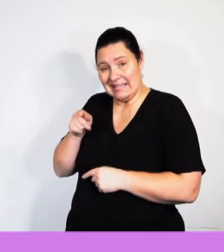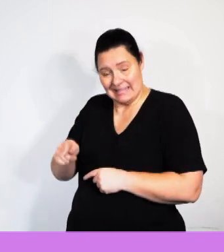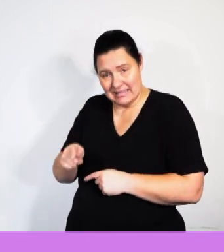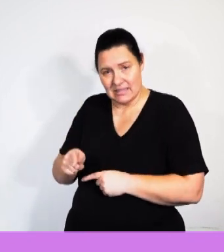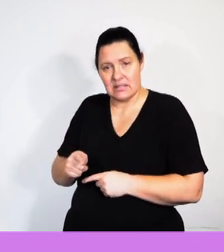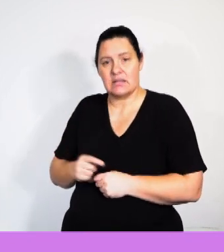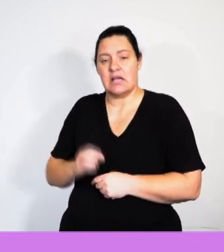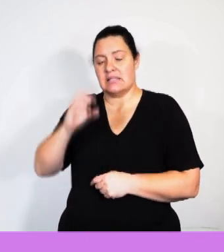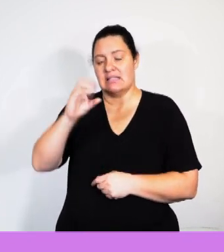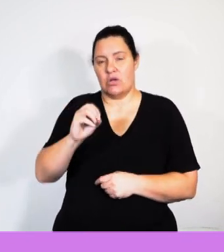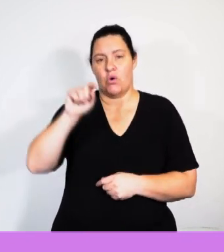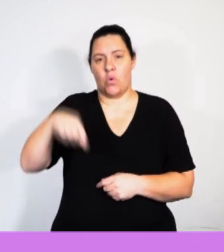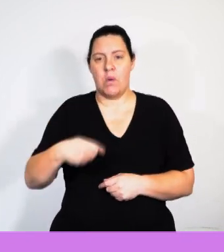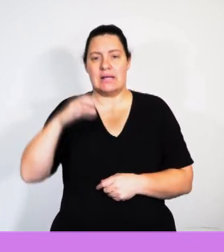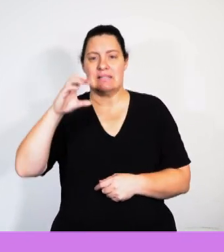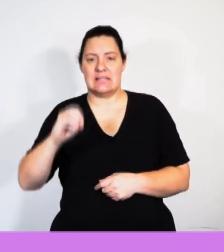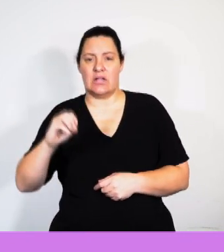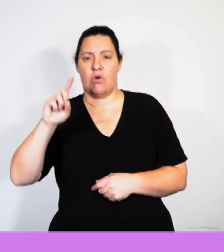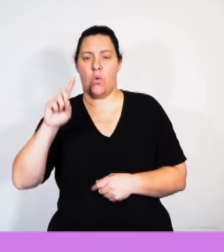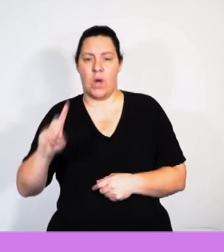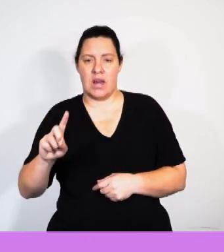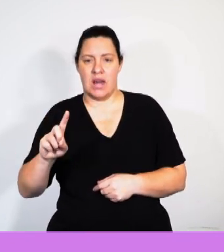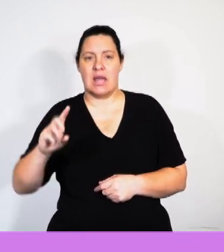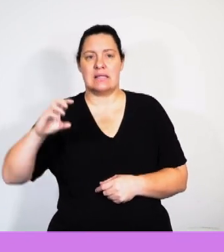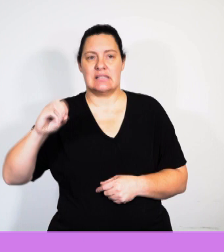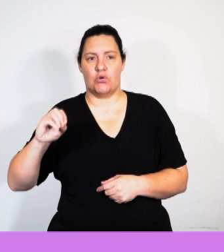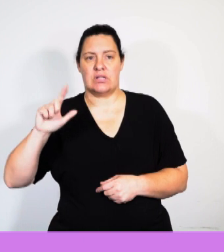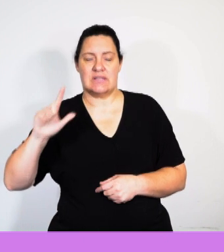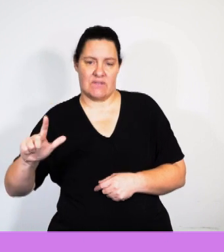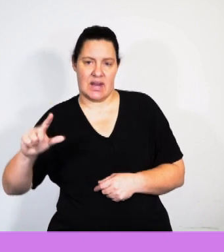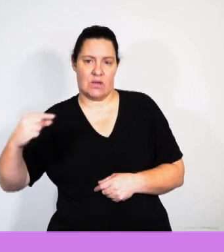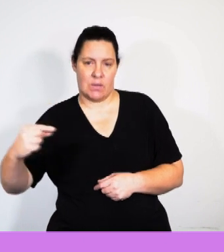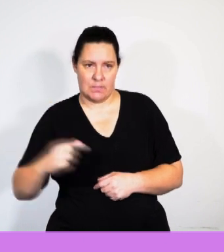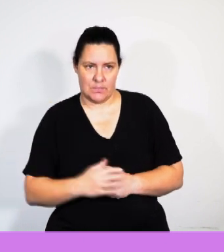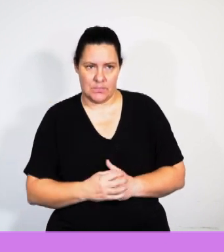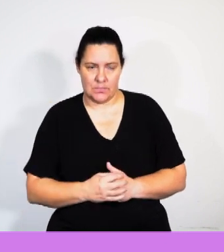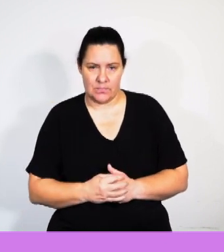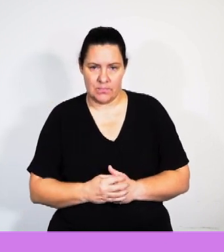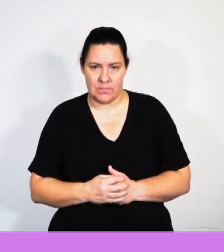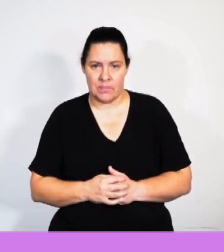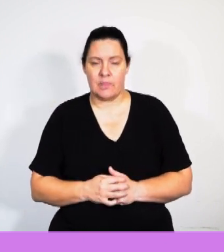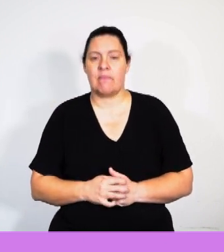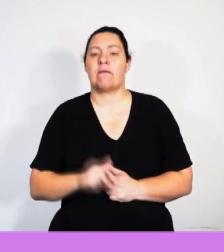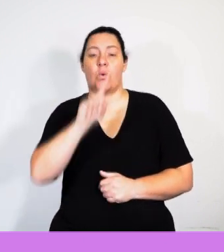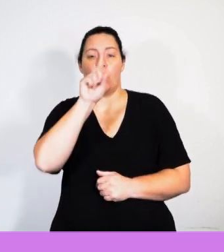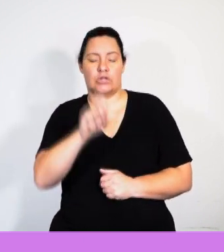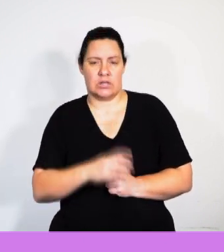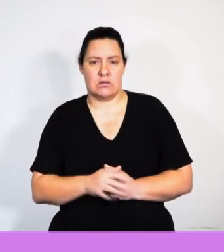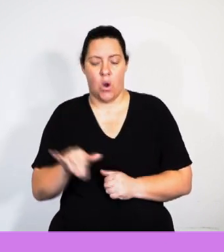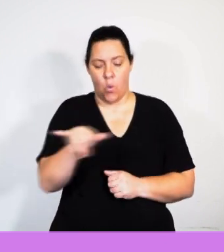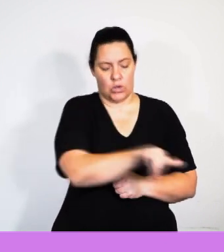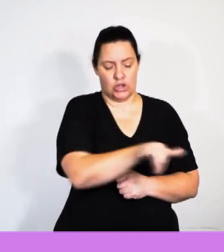the second wood is 0.0107 grams. Here is the